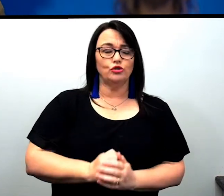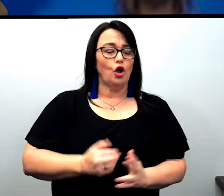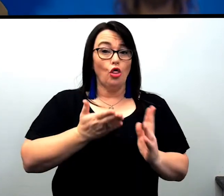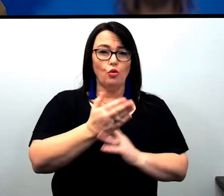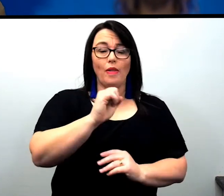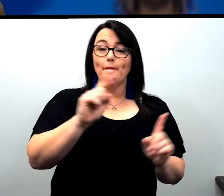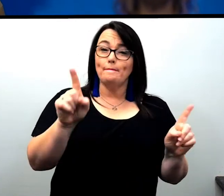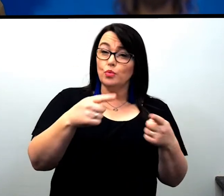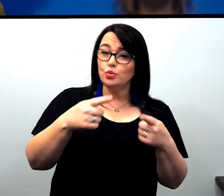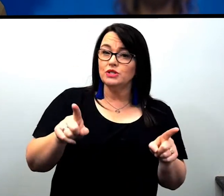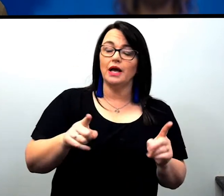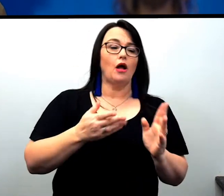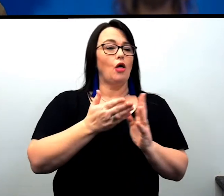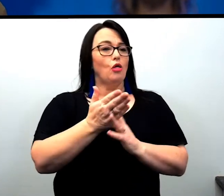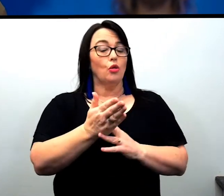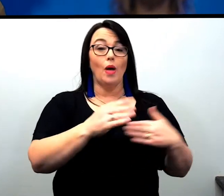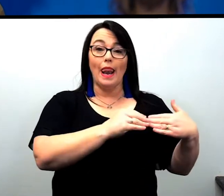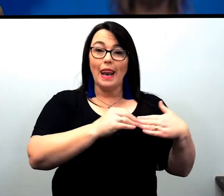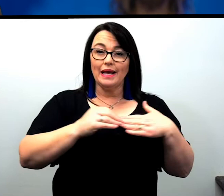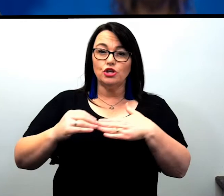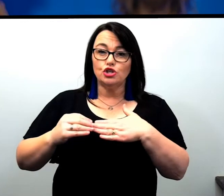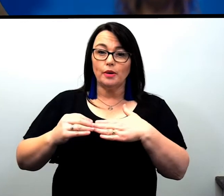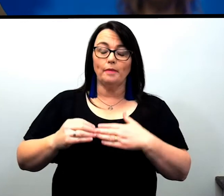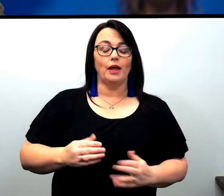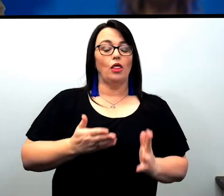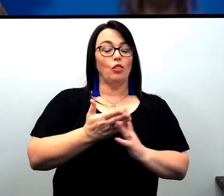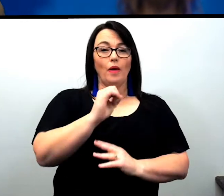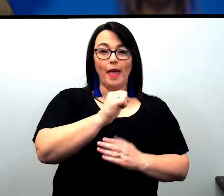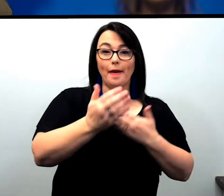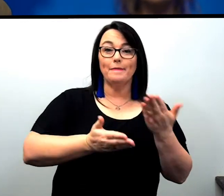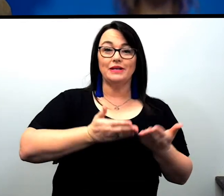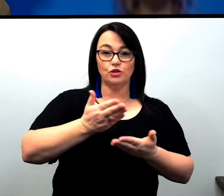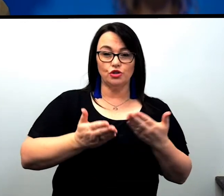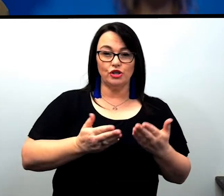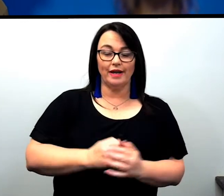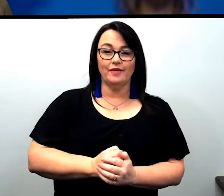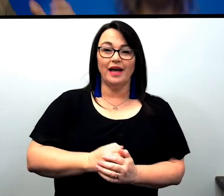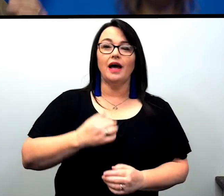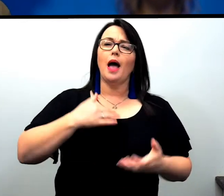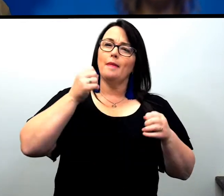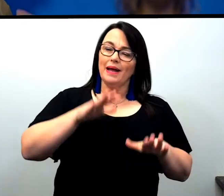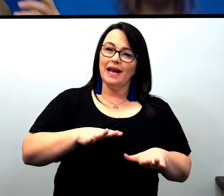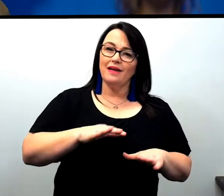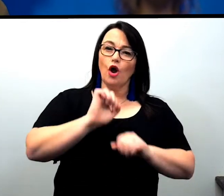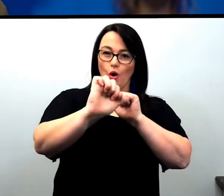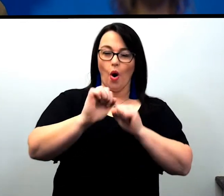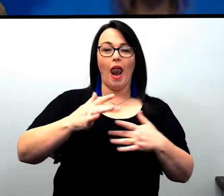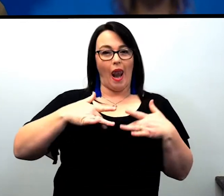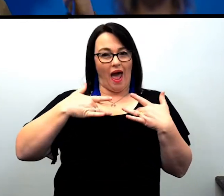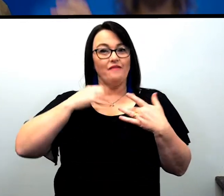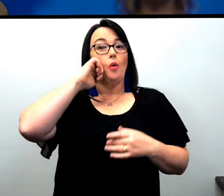leadership, through the ministry there. And I believe your life is going to be touched today. So wherever you are, in